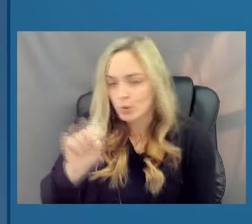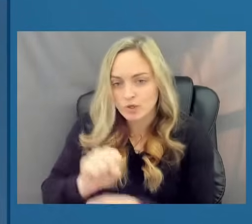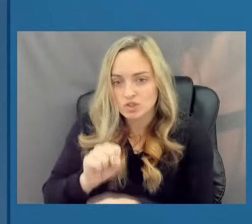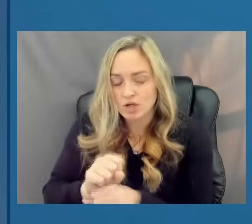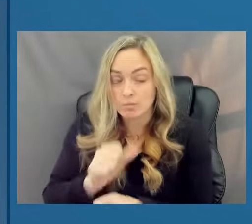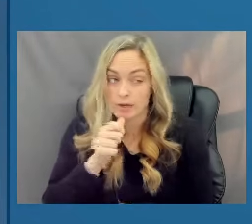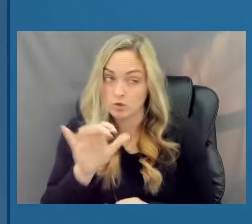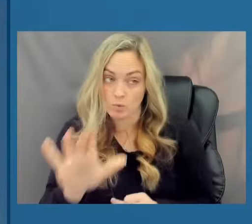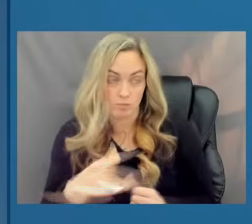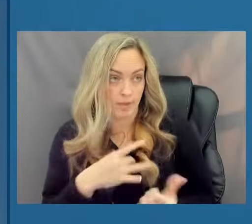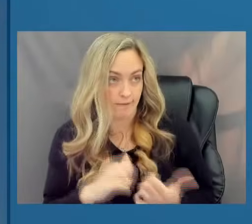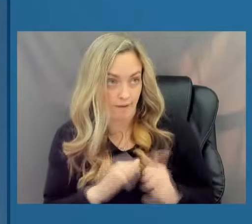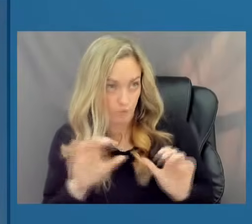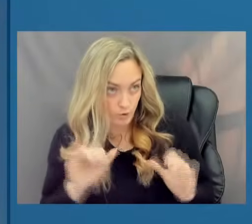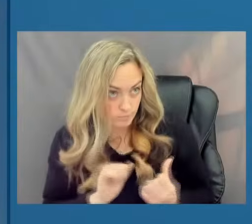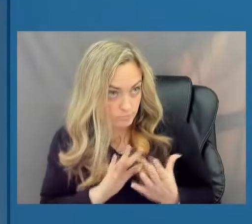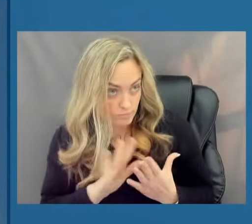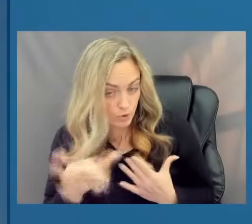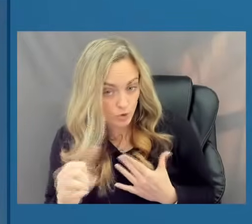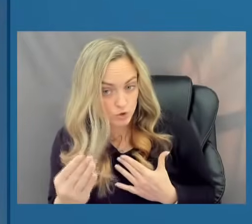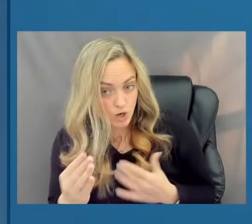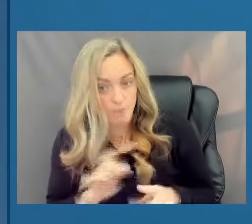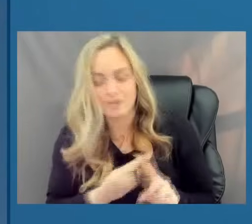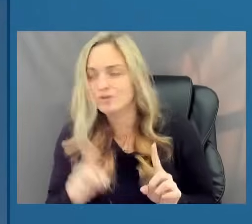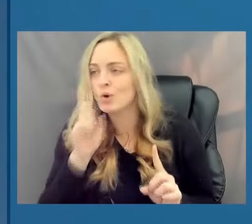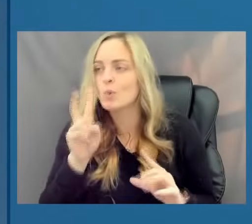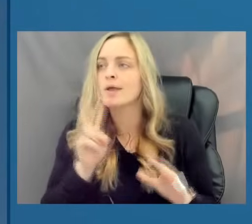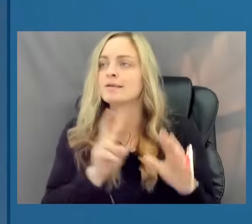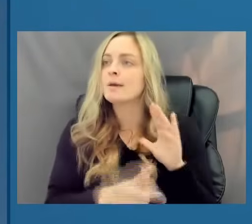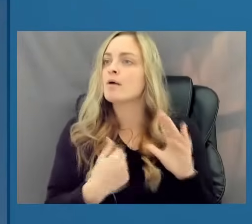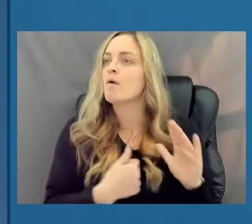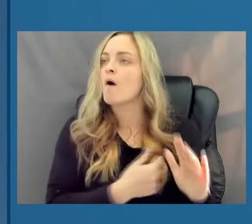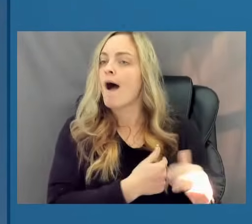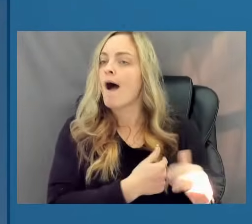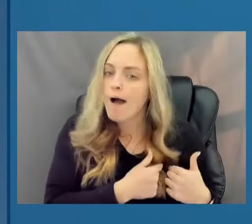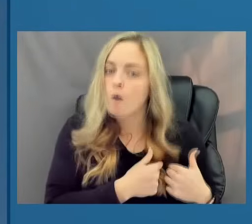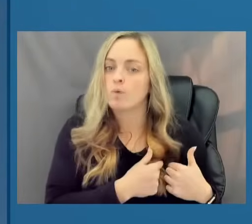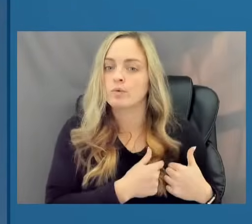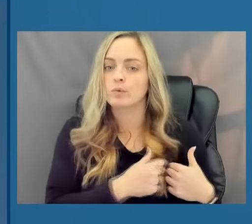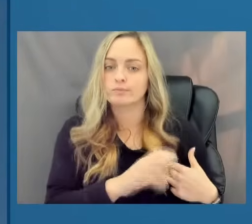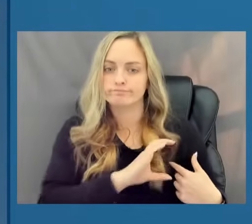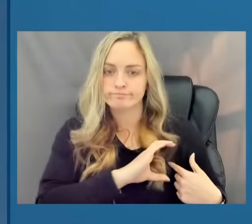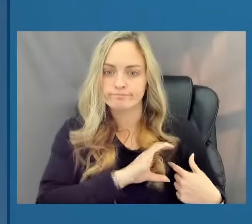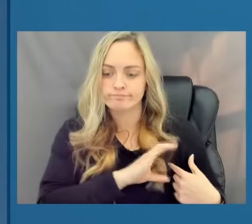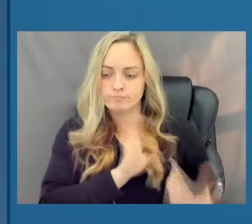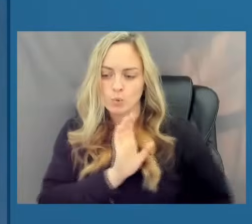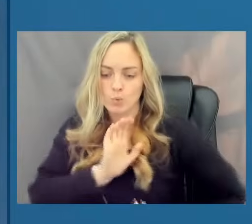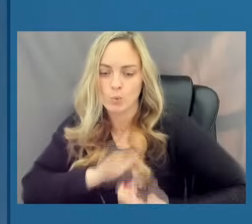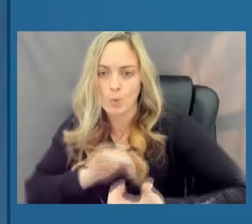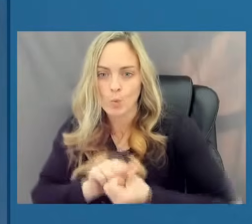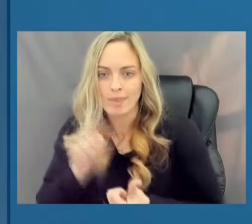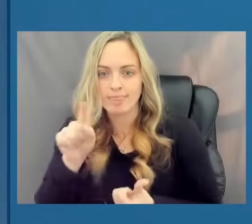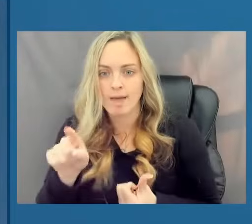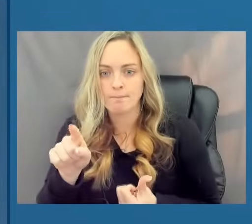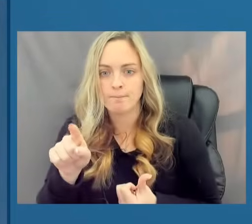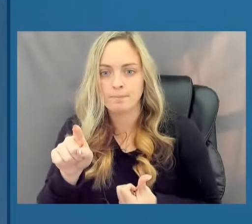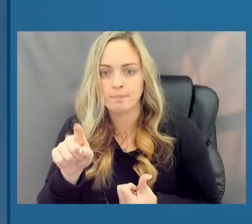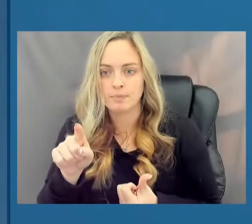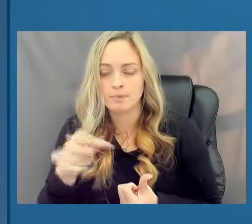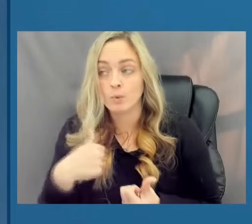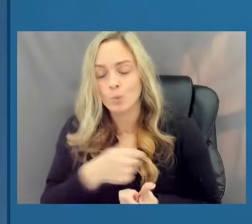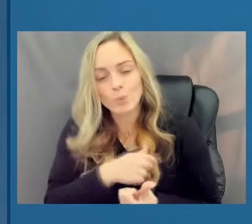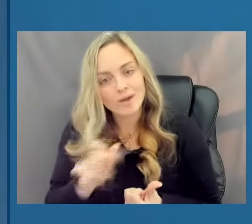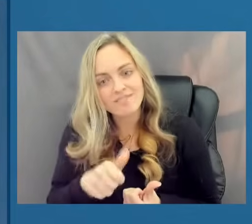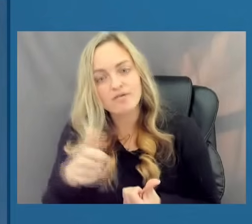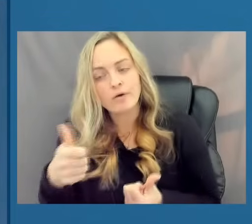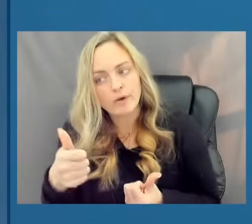way they're doing their job, but don't expect our local law enforcement to team up with them because we have other responsibilities